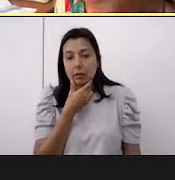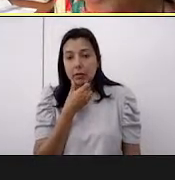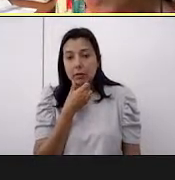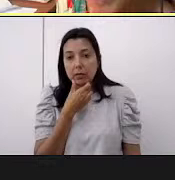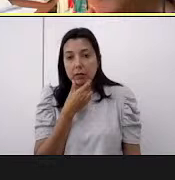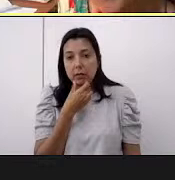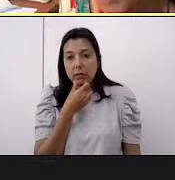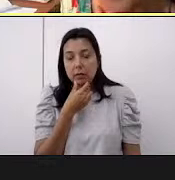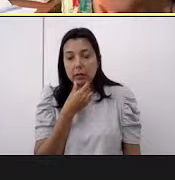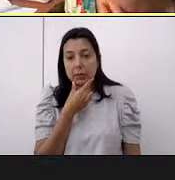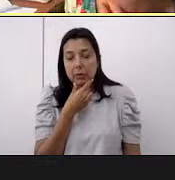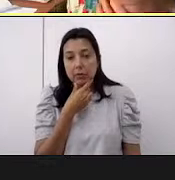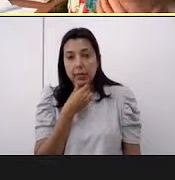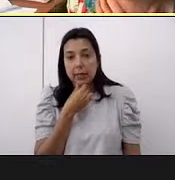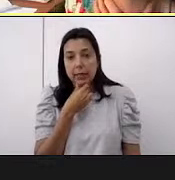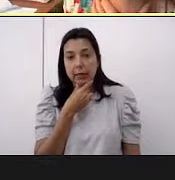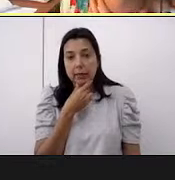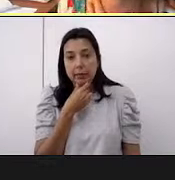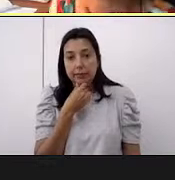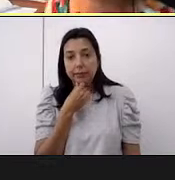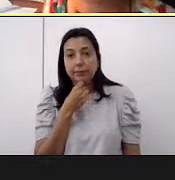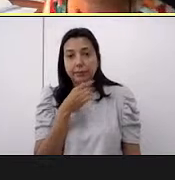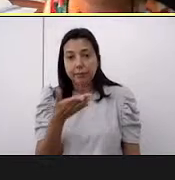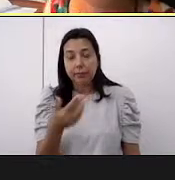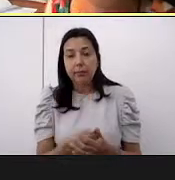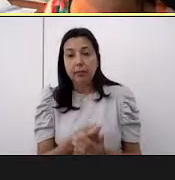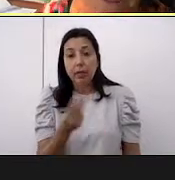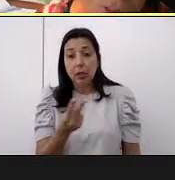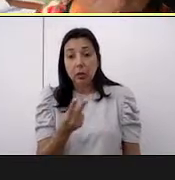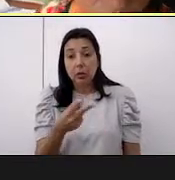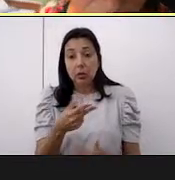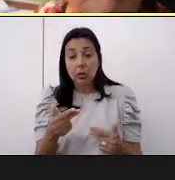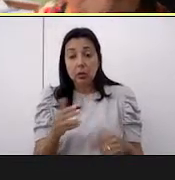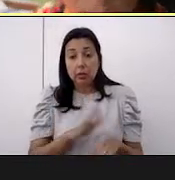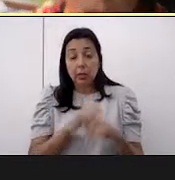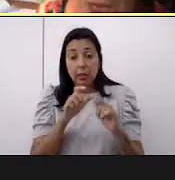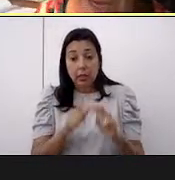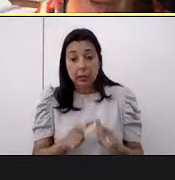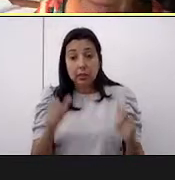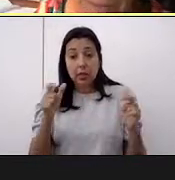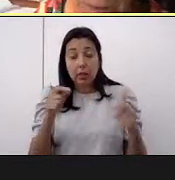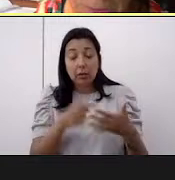these two ones, which are a bit higher in terms of profile on the international arena